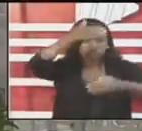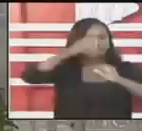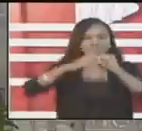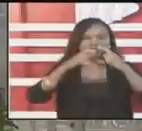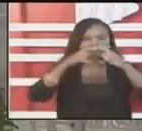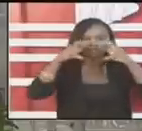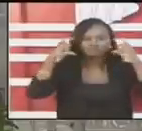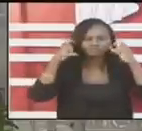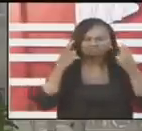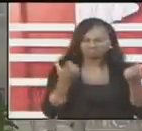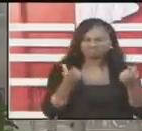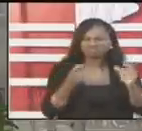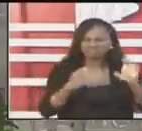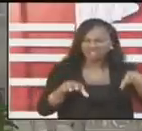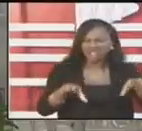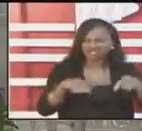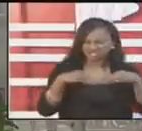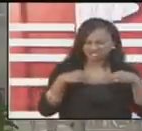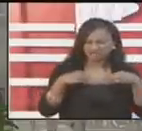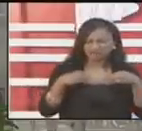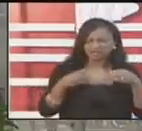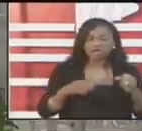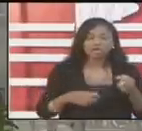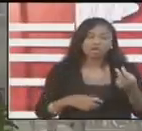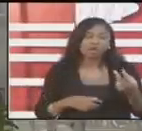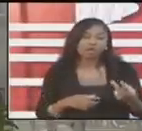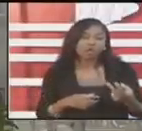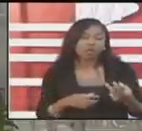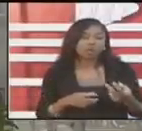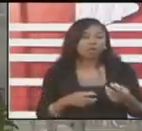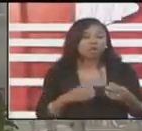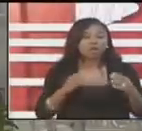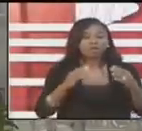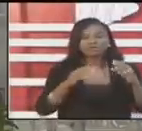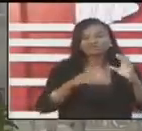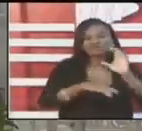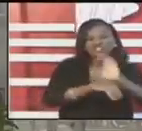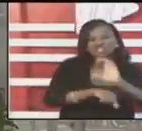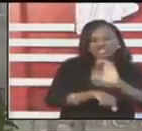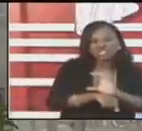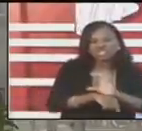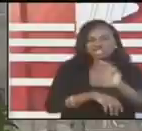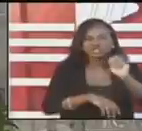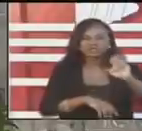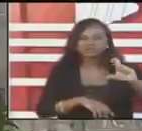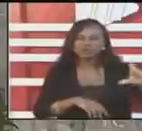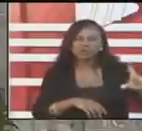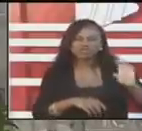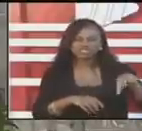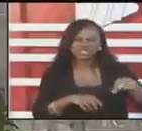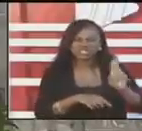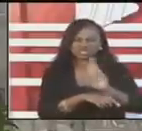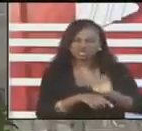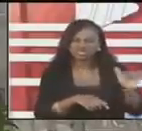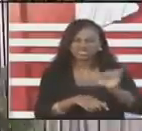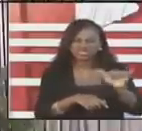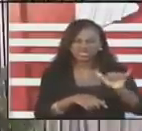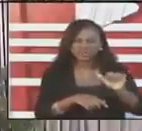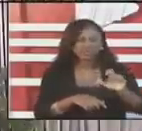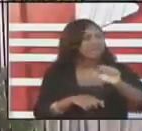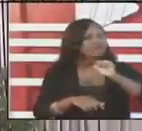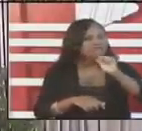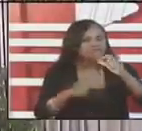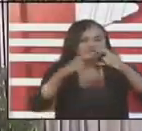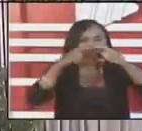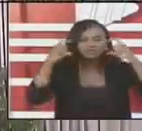is it also acceptable in like houses of worship, malls, cinemas, and so on, the face mask? Yes,